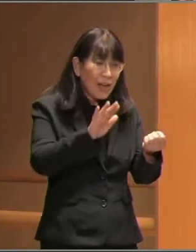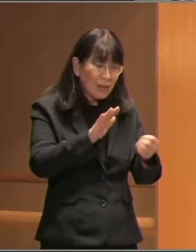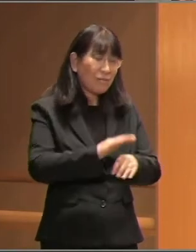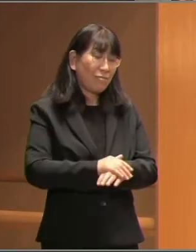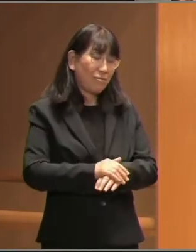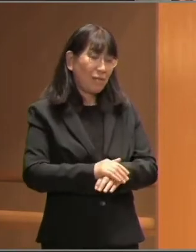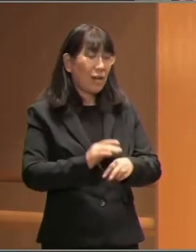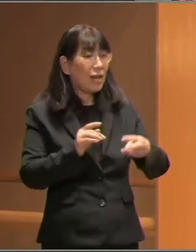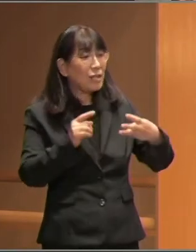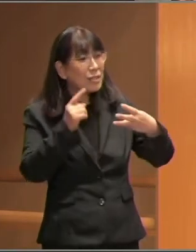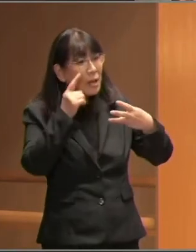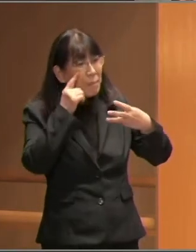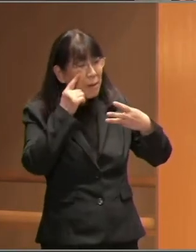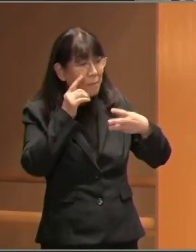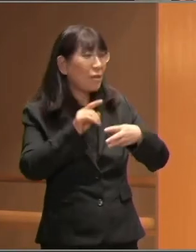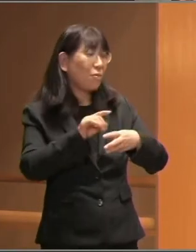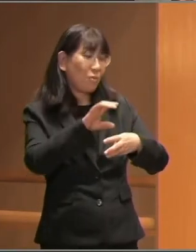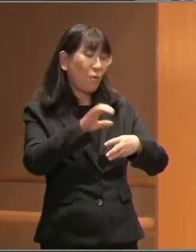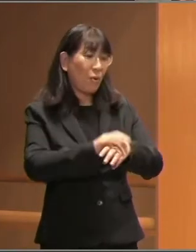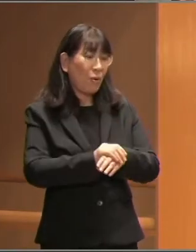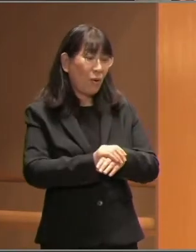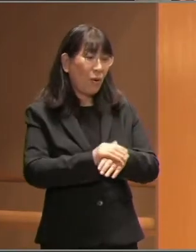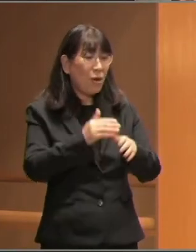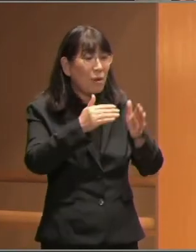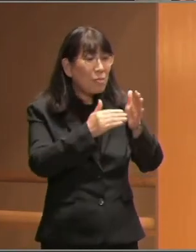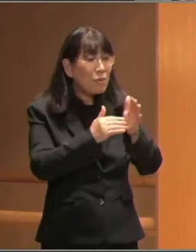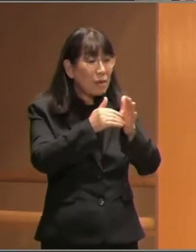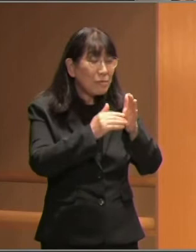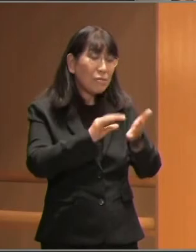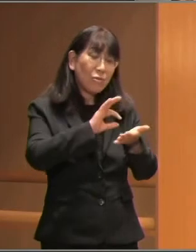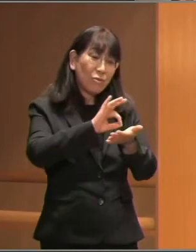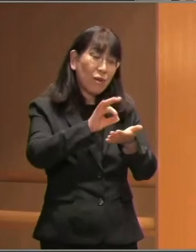So, like the third, we can reduce